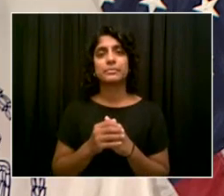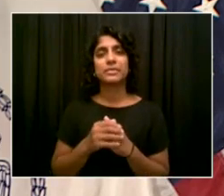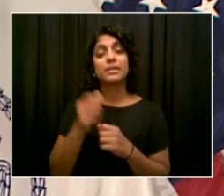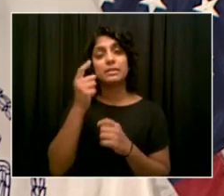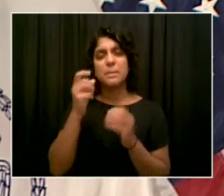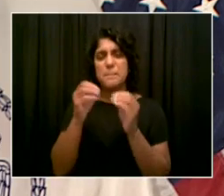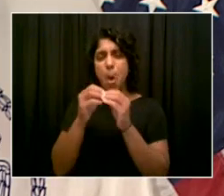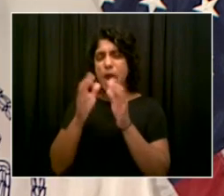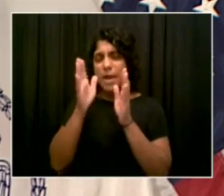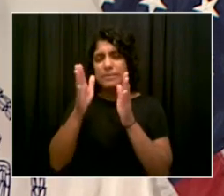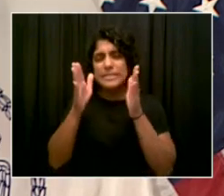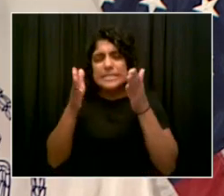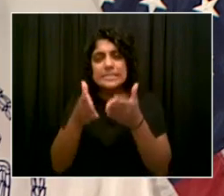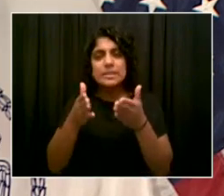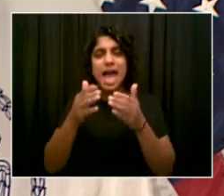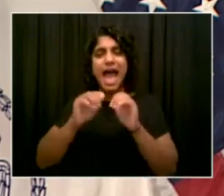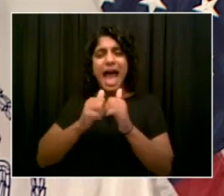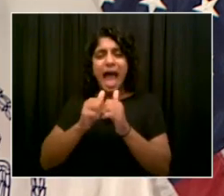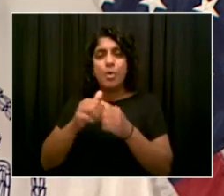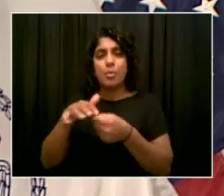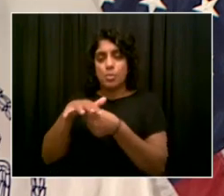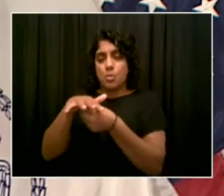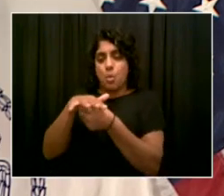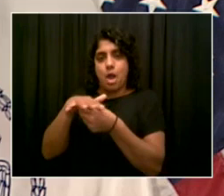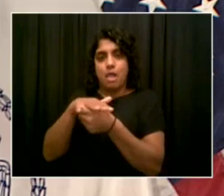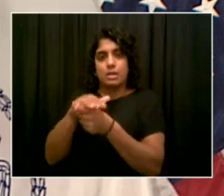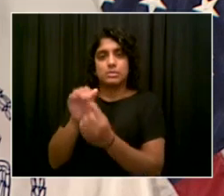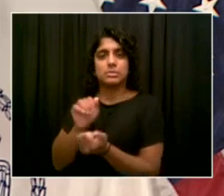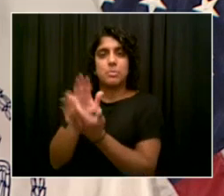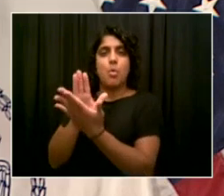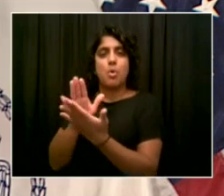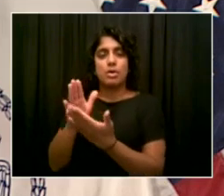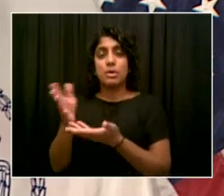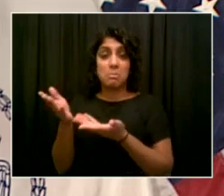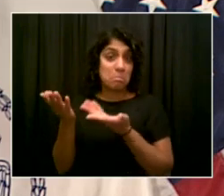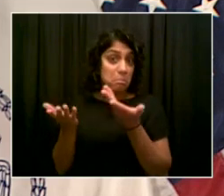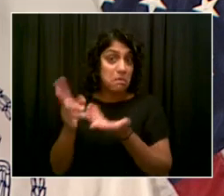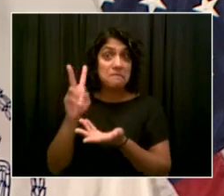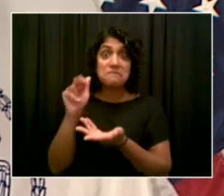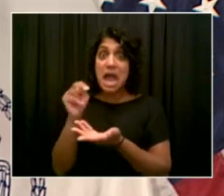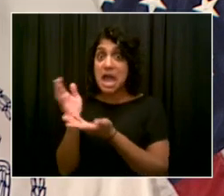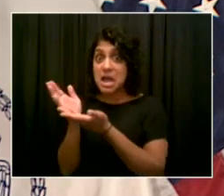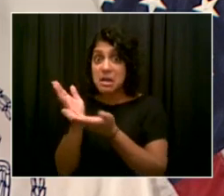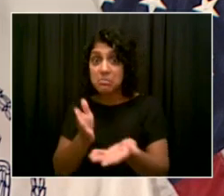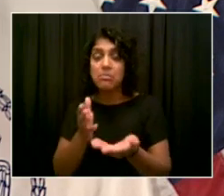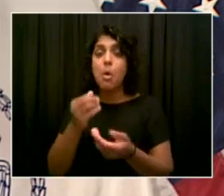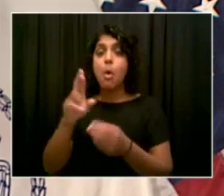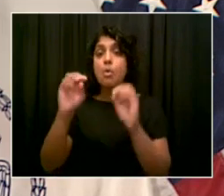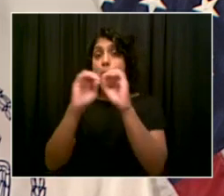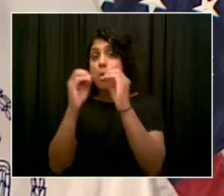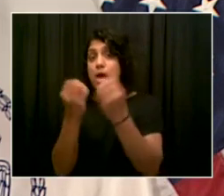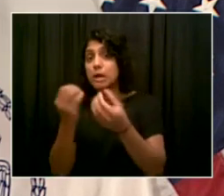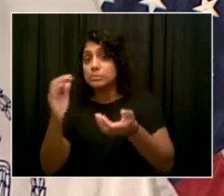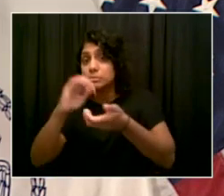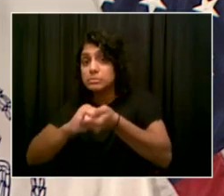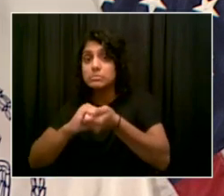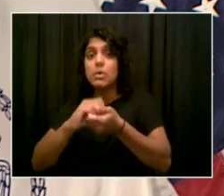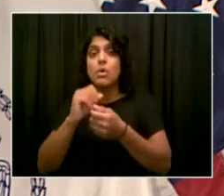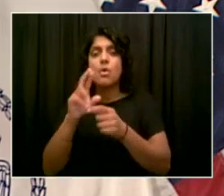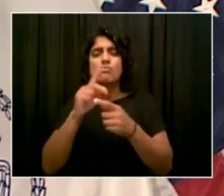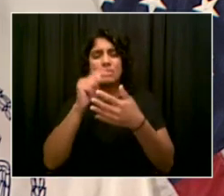a lot more we can get done that way. And I think what we are also seeing really,